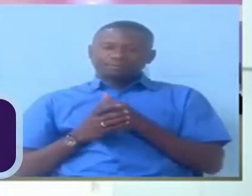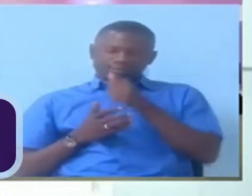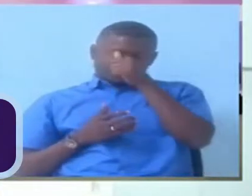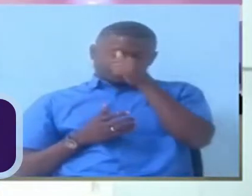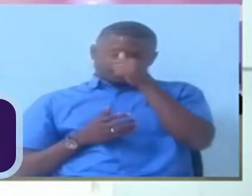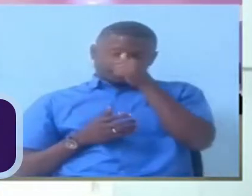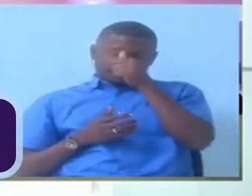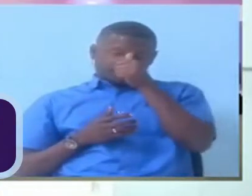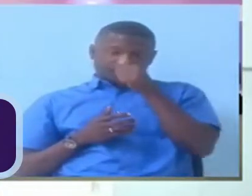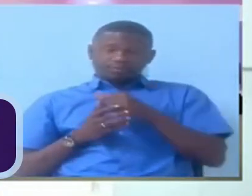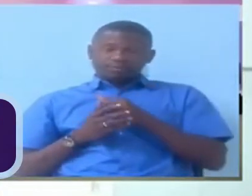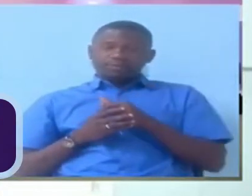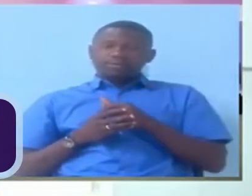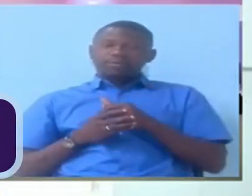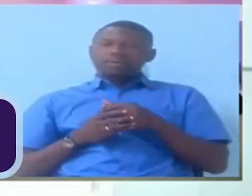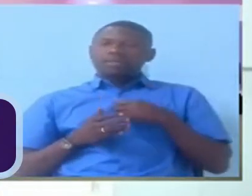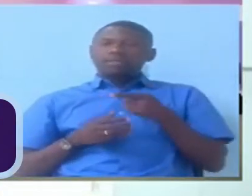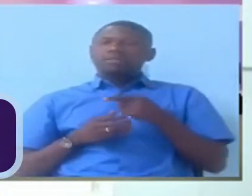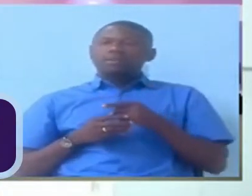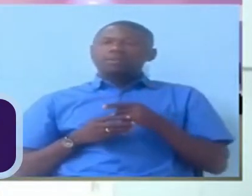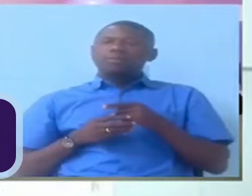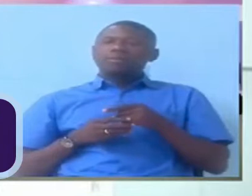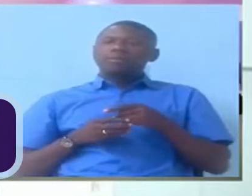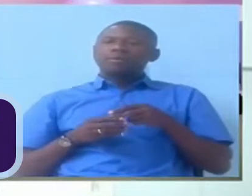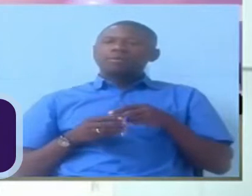Grade 8. Grade 8.